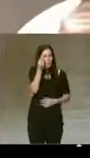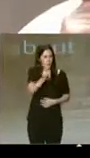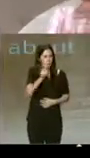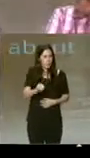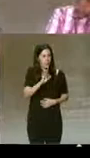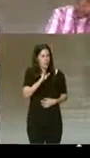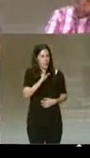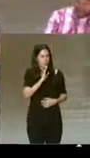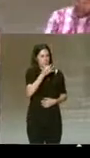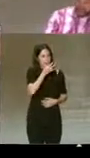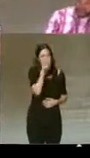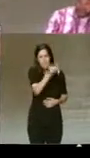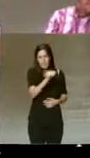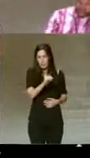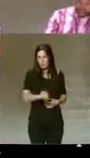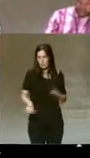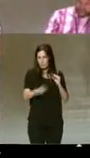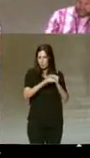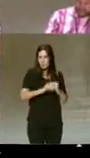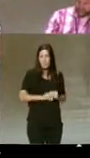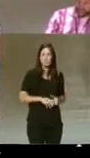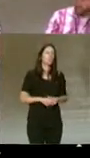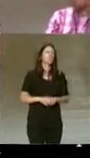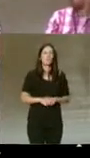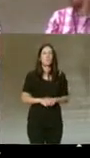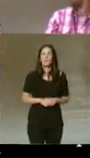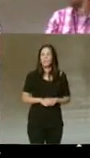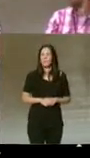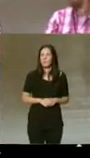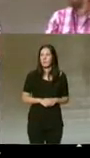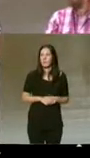to pick up one of your comments.